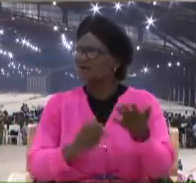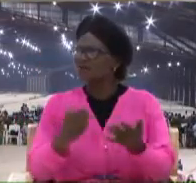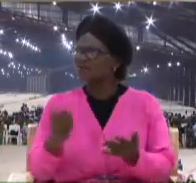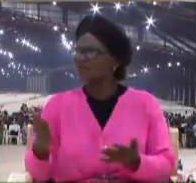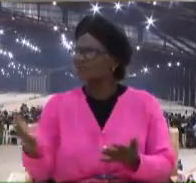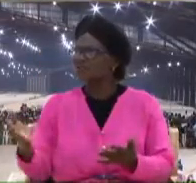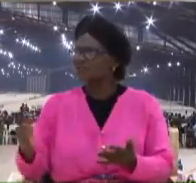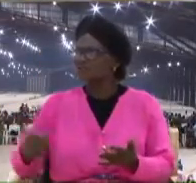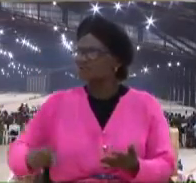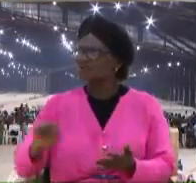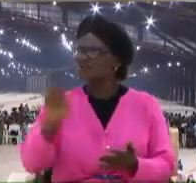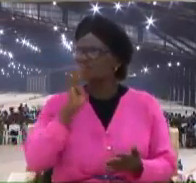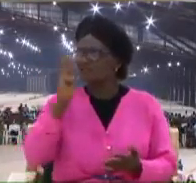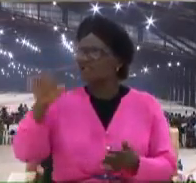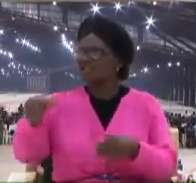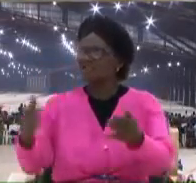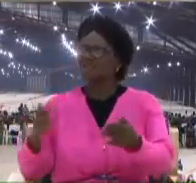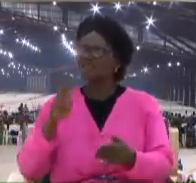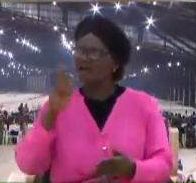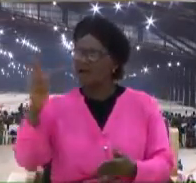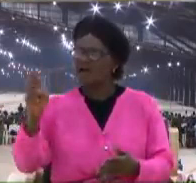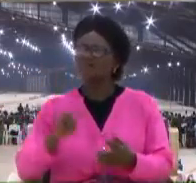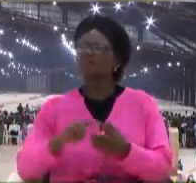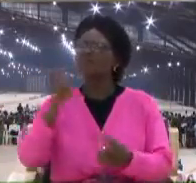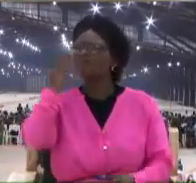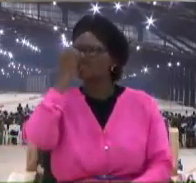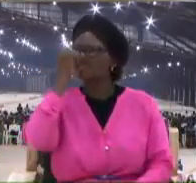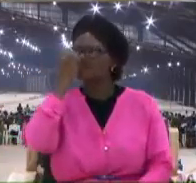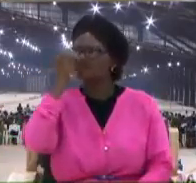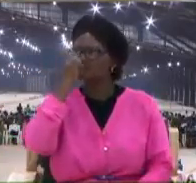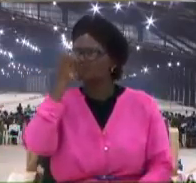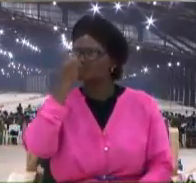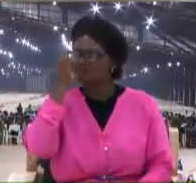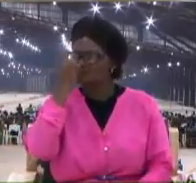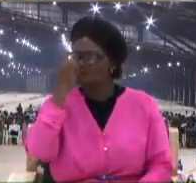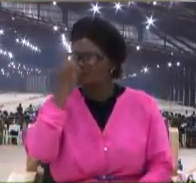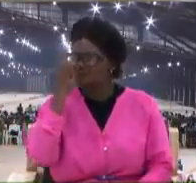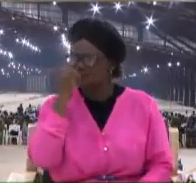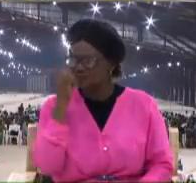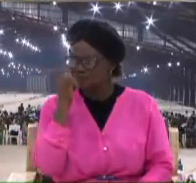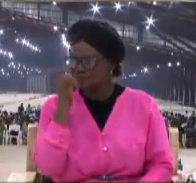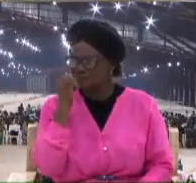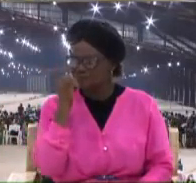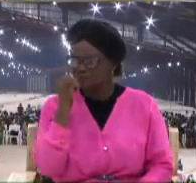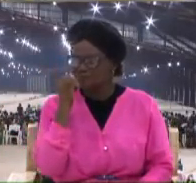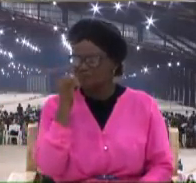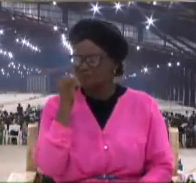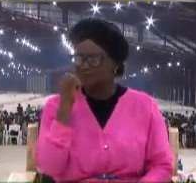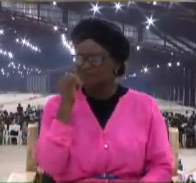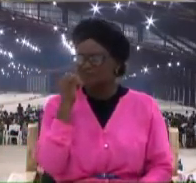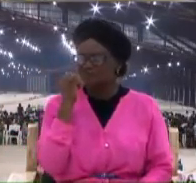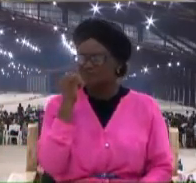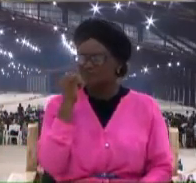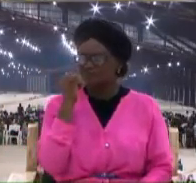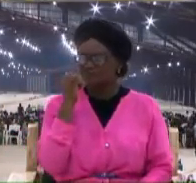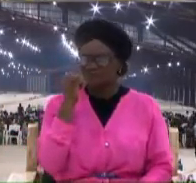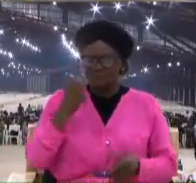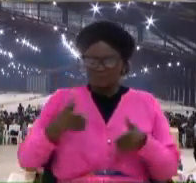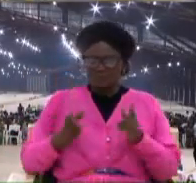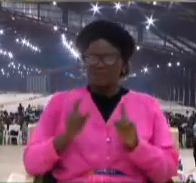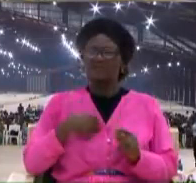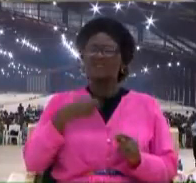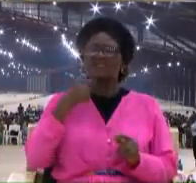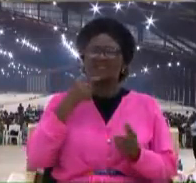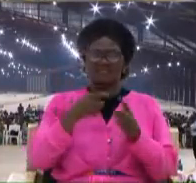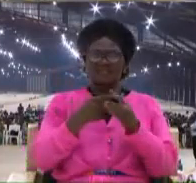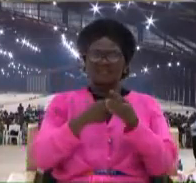given her to eat. Let me start by